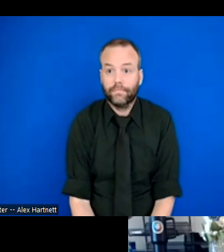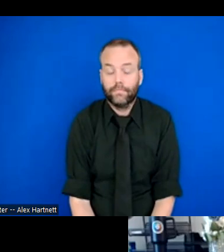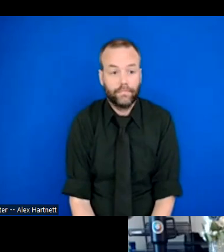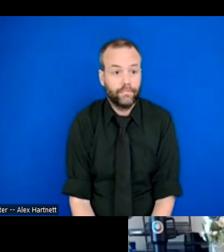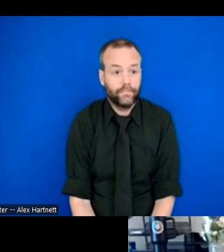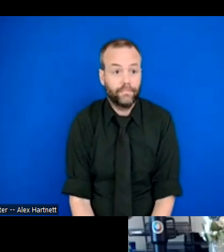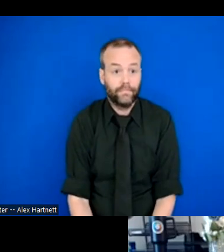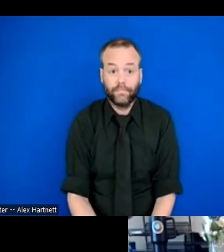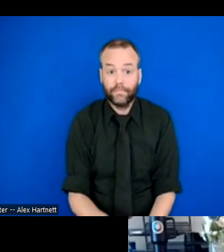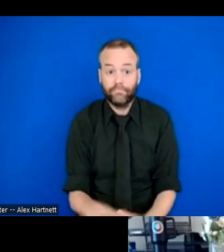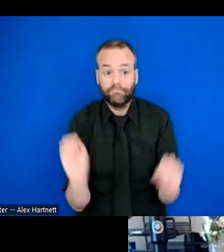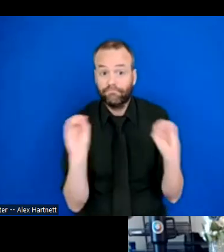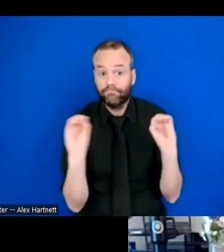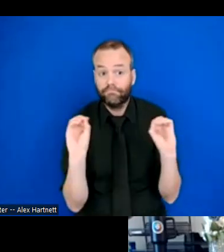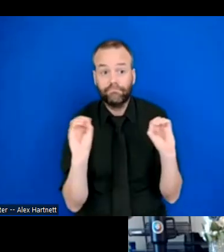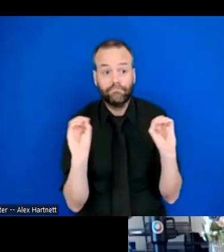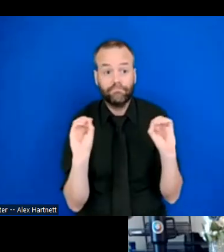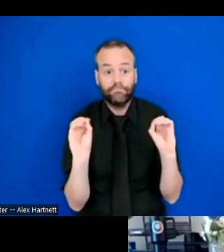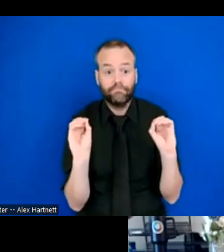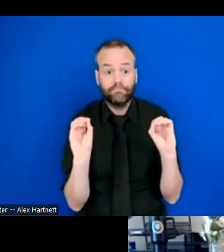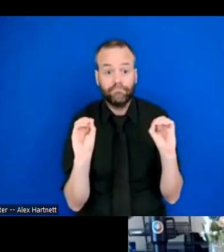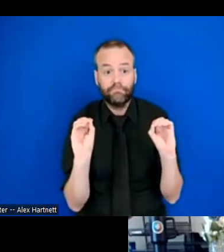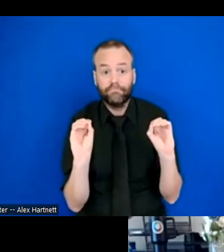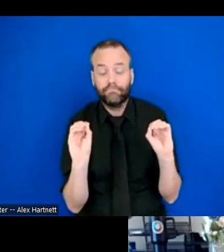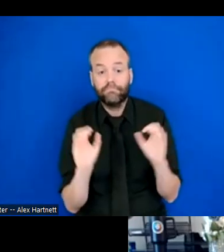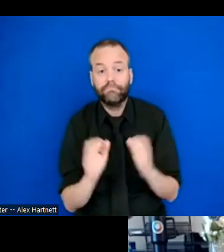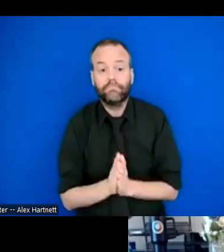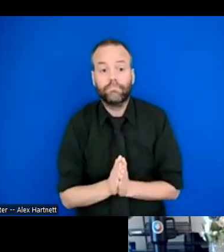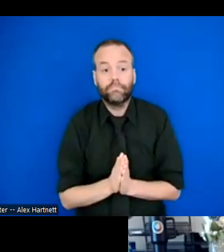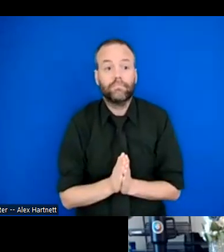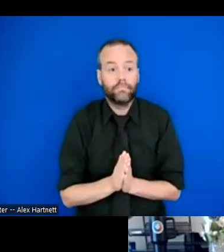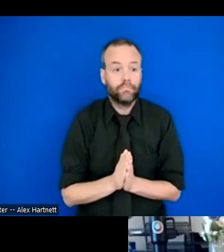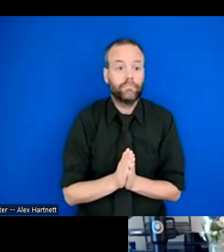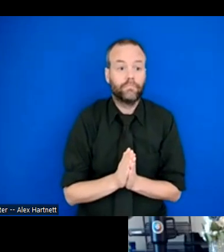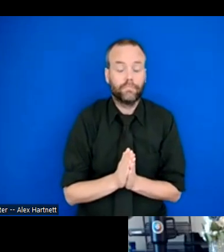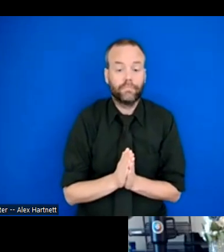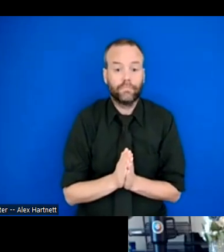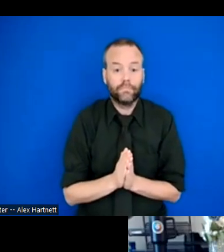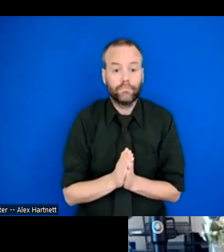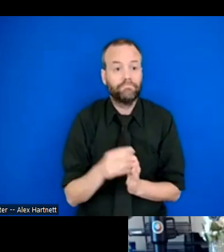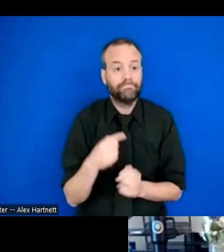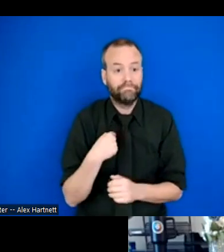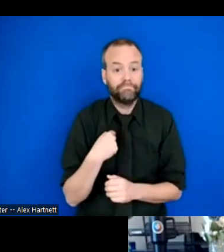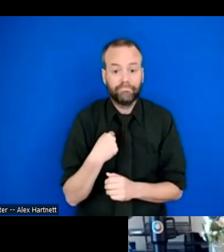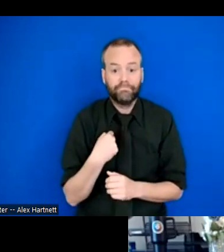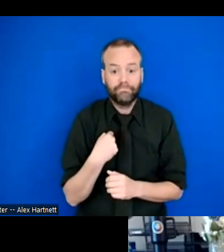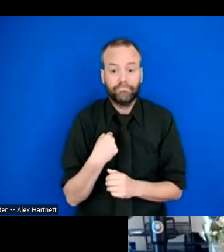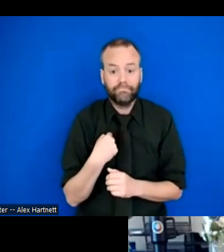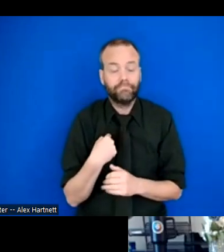All right, I don't see any activity around that, so I'm gonna assume that people have